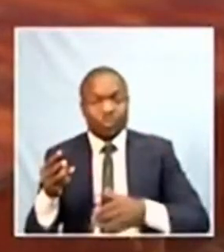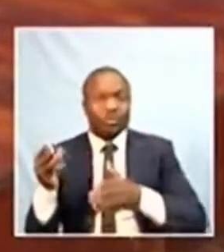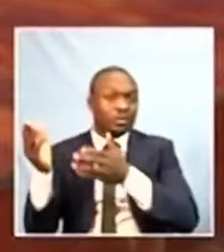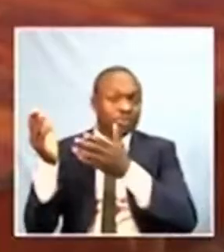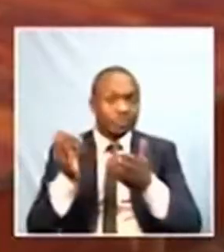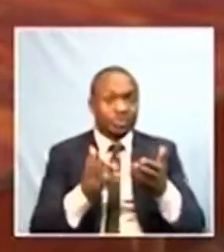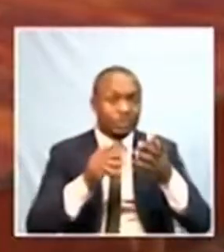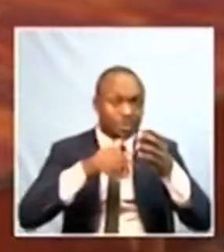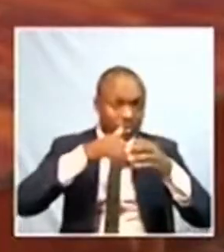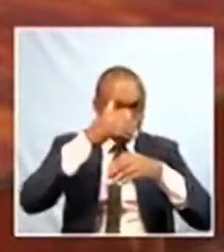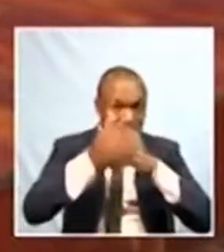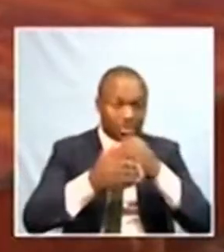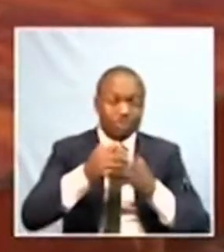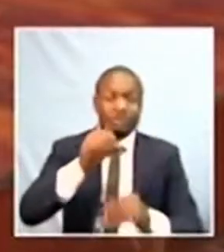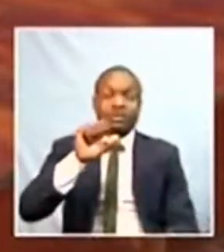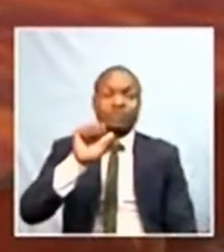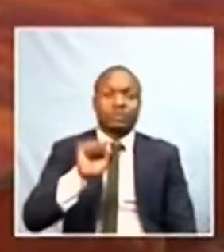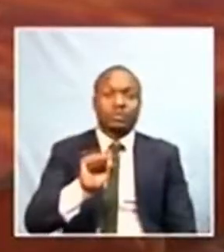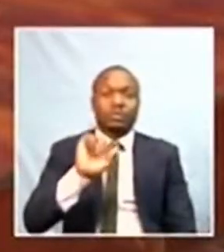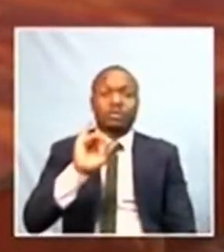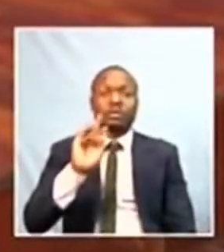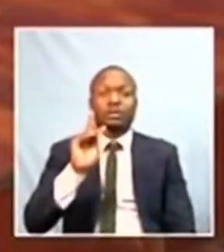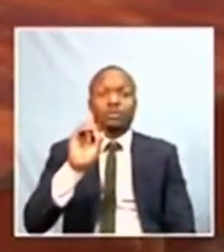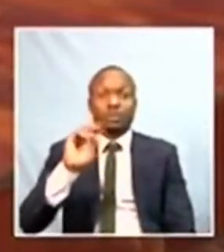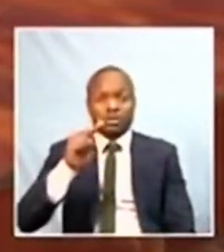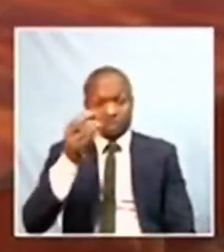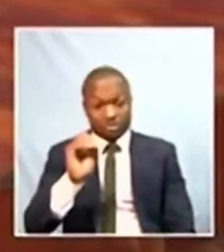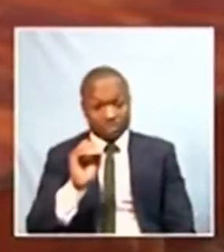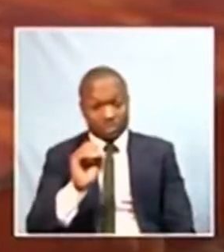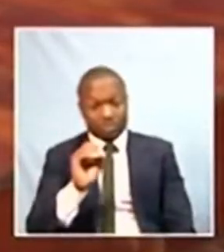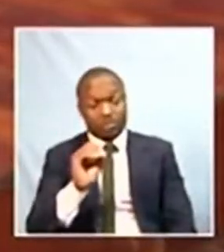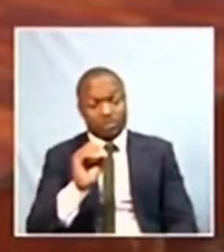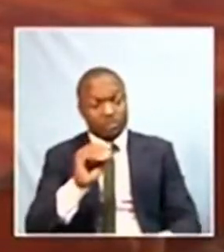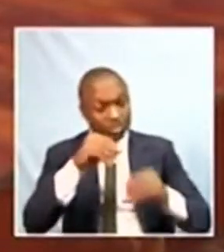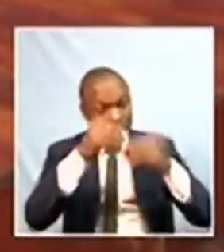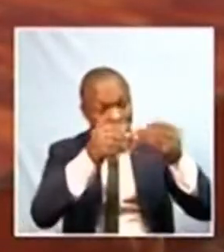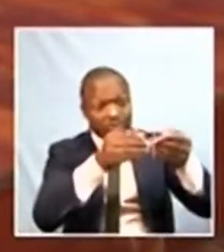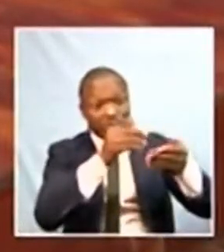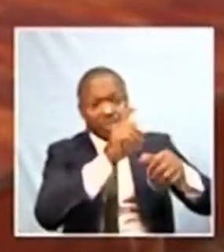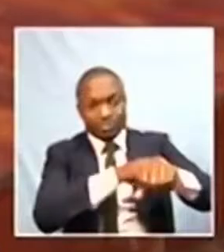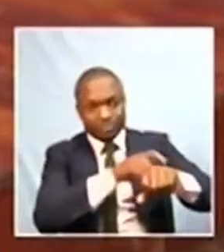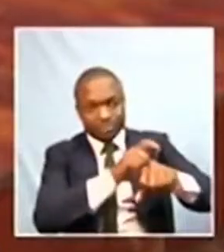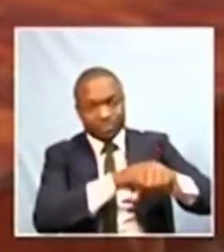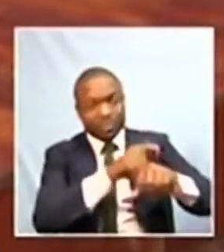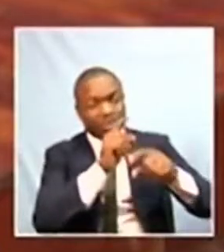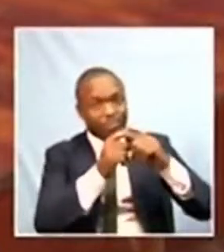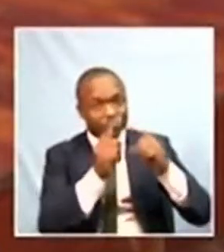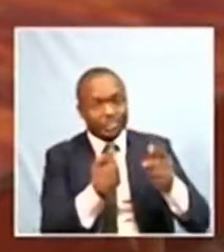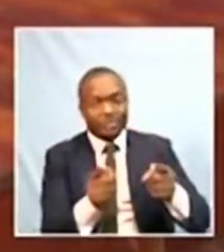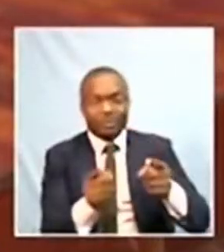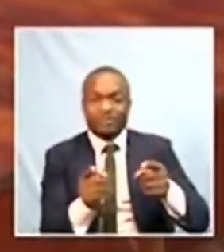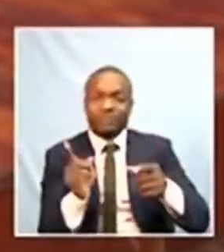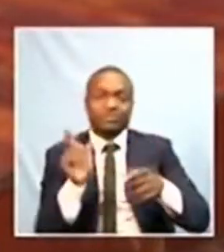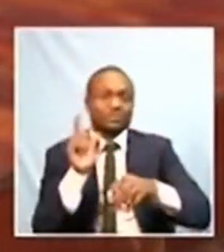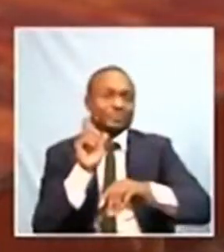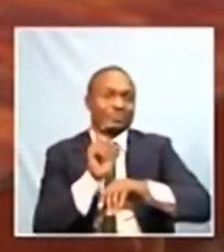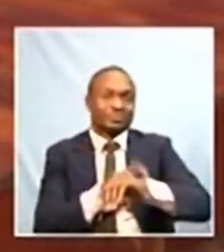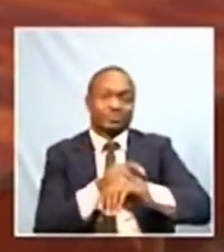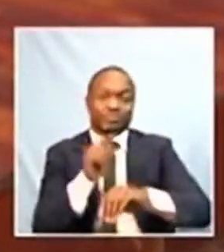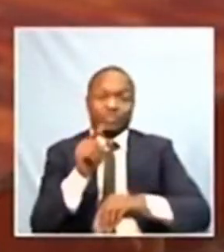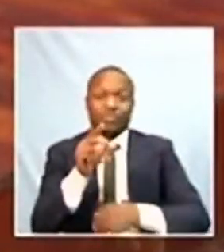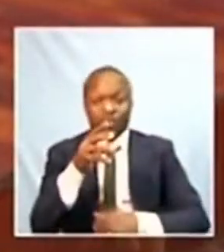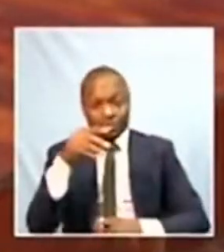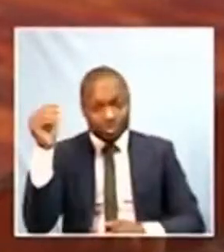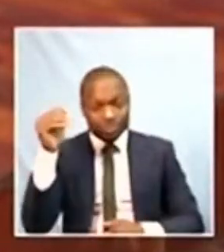SIKONGO. So we gave him a benefit of doubt. But until at a time when I think I left SIKONGO, then